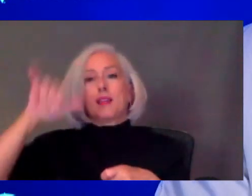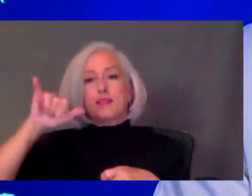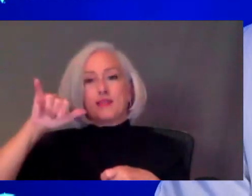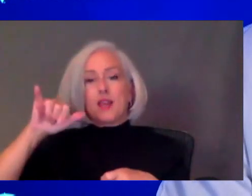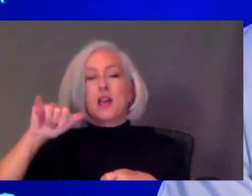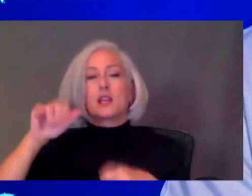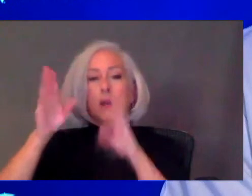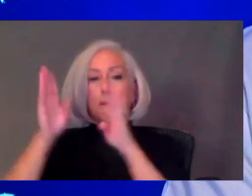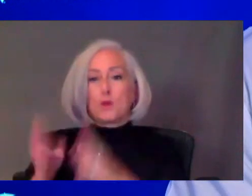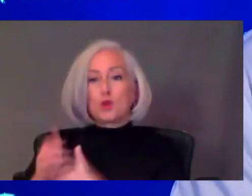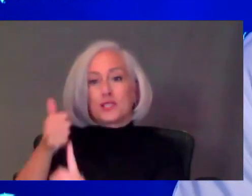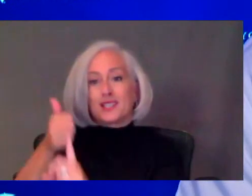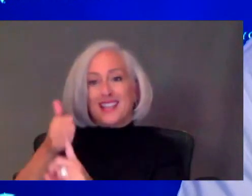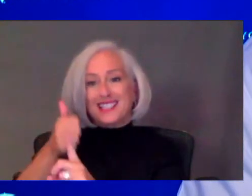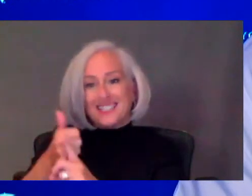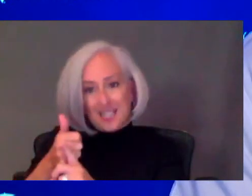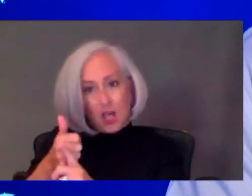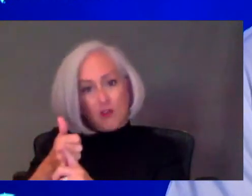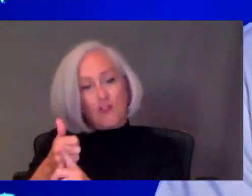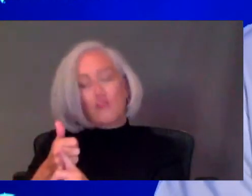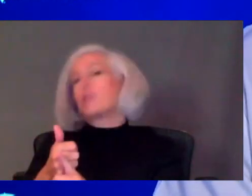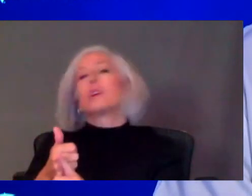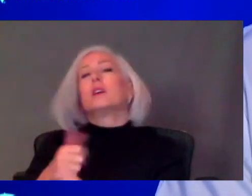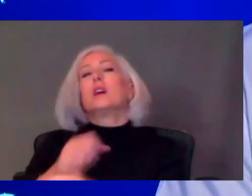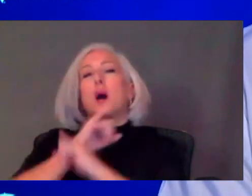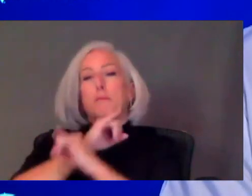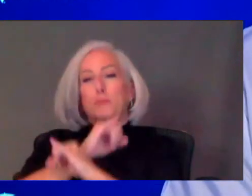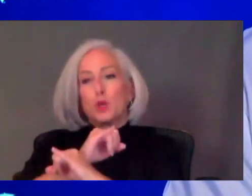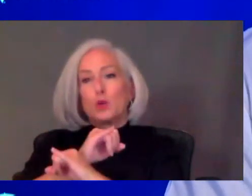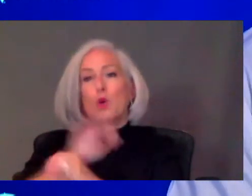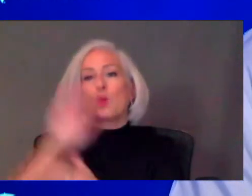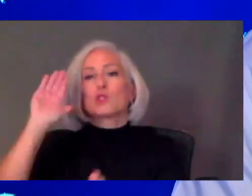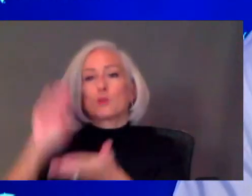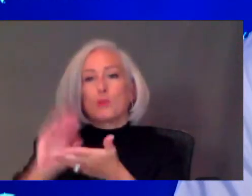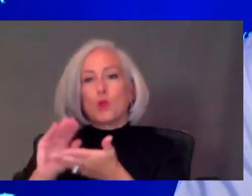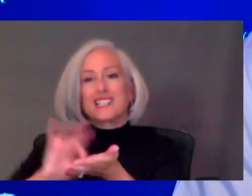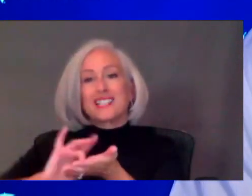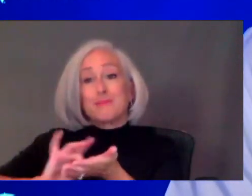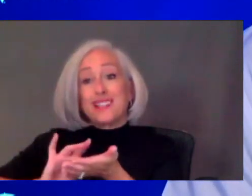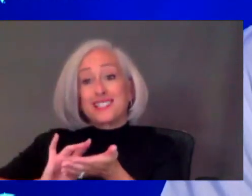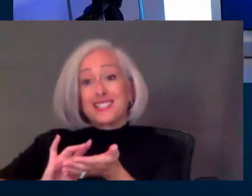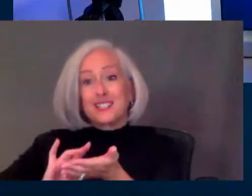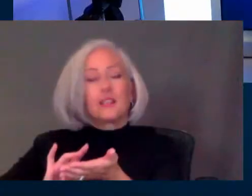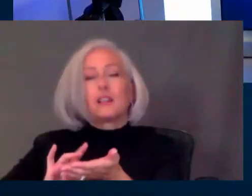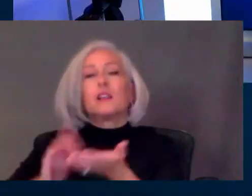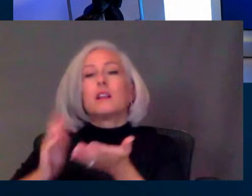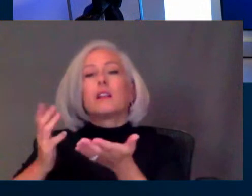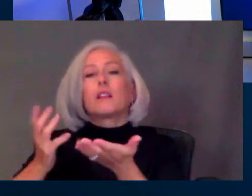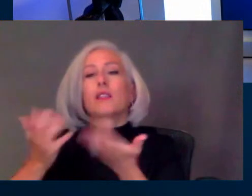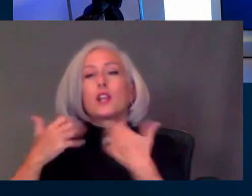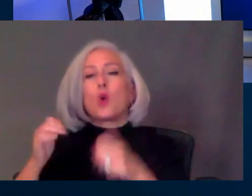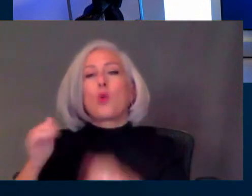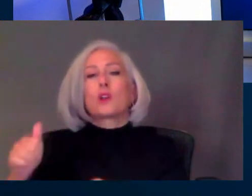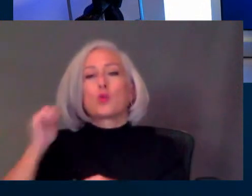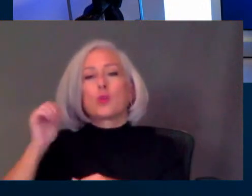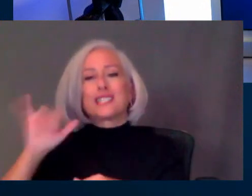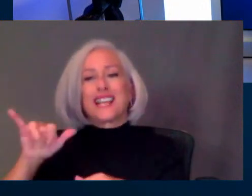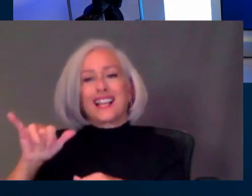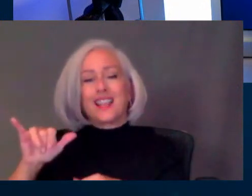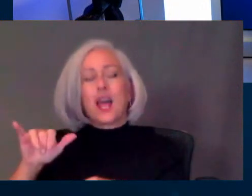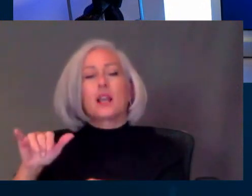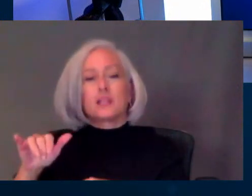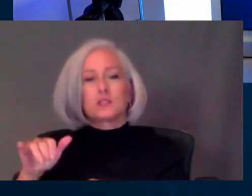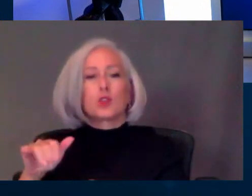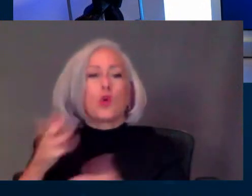say 80% against hospitalizations and serious illness. I've heard Israeli studies with 47%. Where can you find the most current